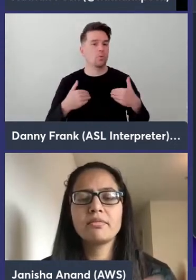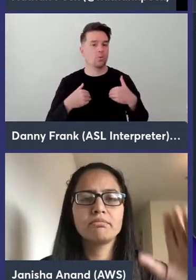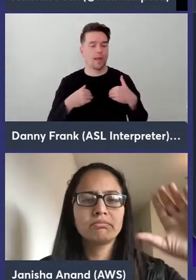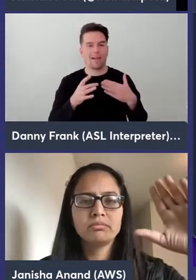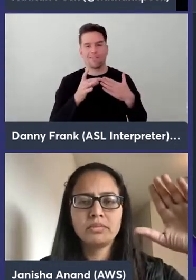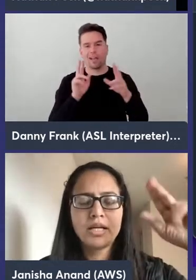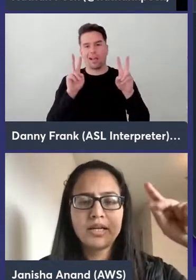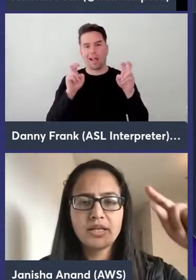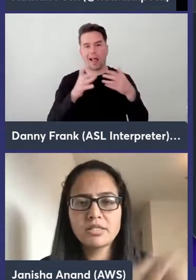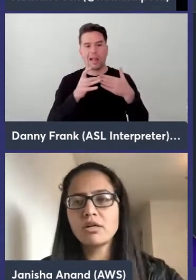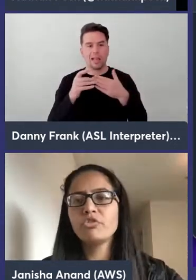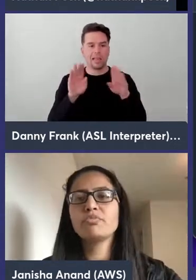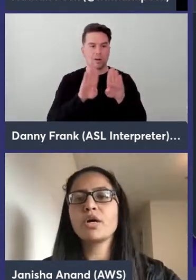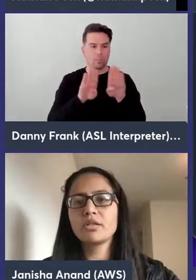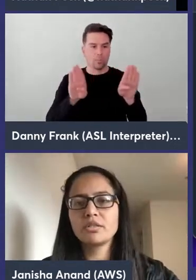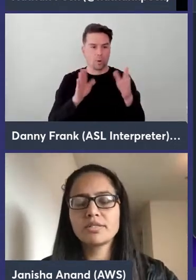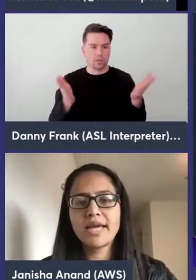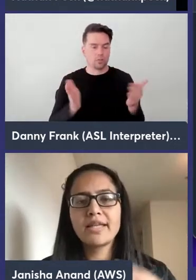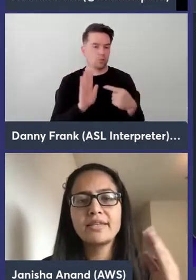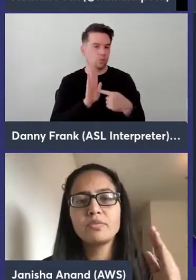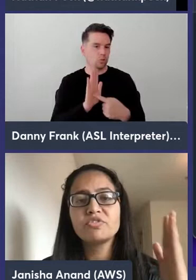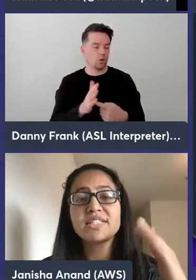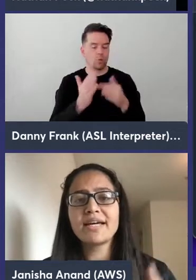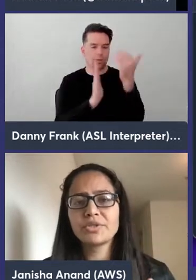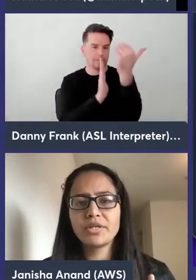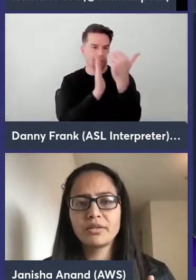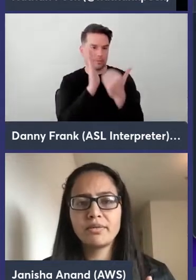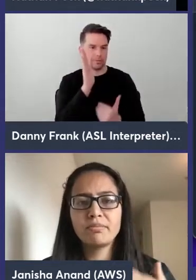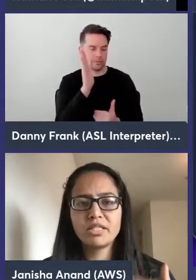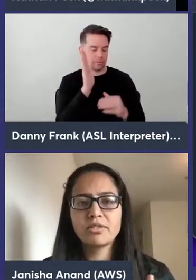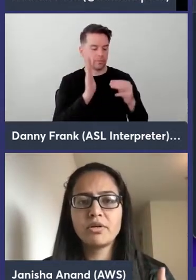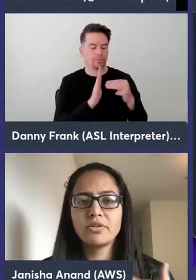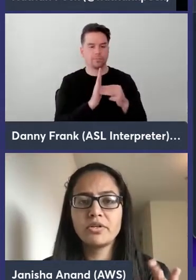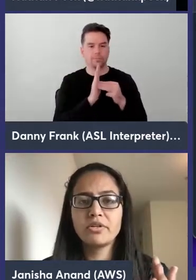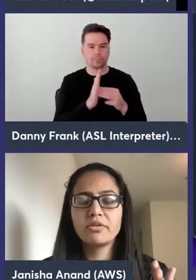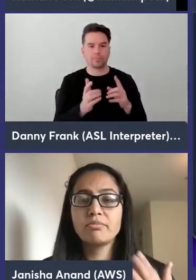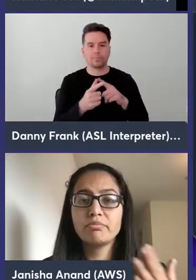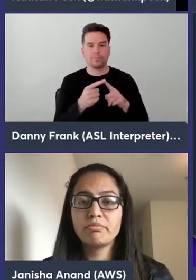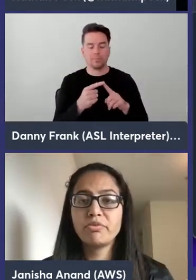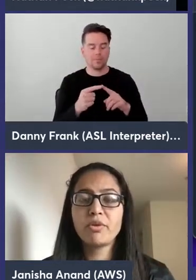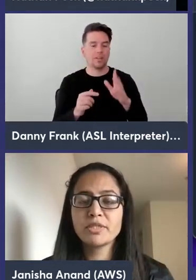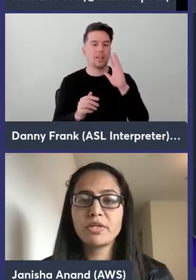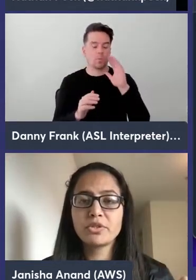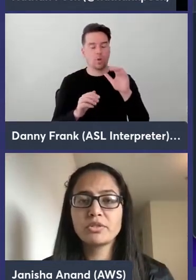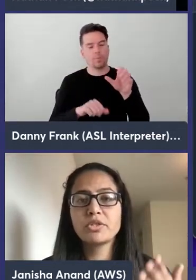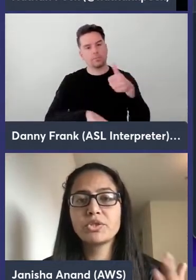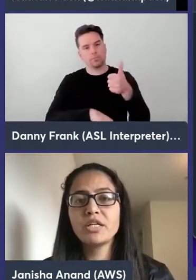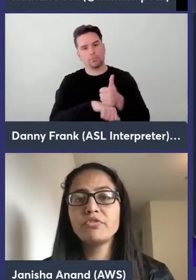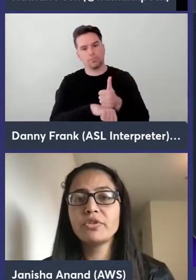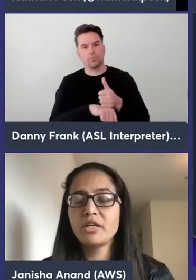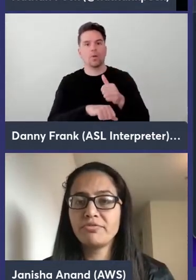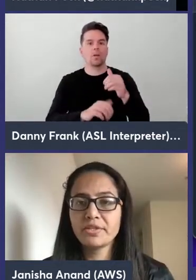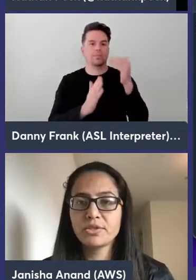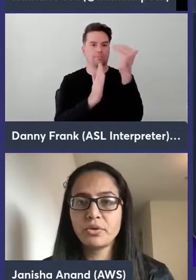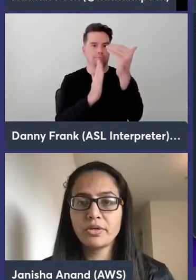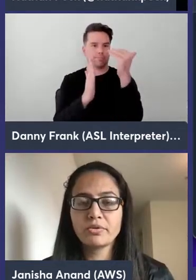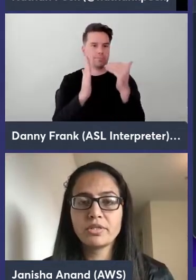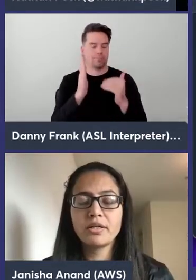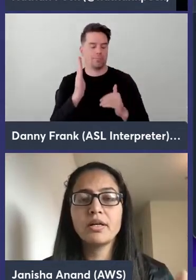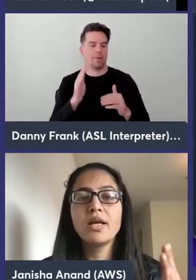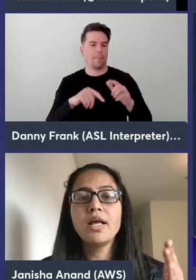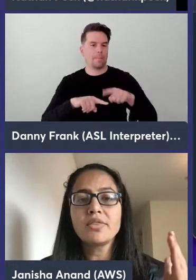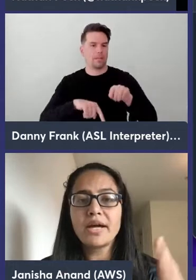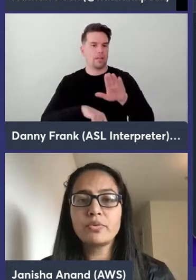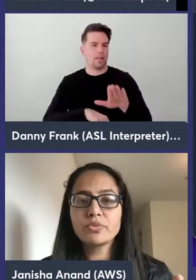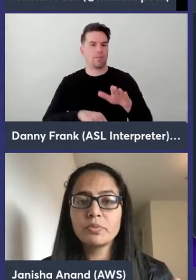showcasing a list of models, and then we've stacked ran them based on their performance metrics. So it trained for the F1 score out